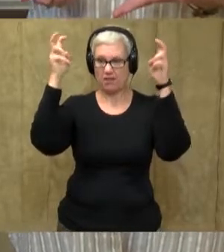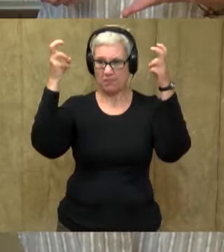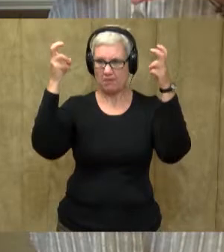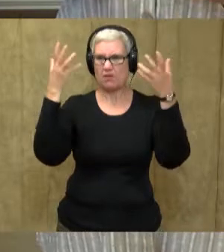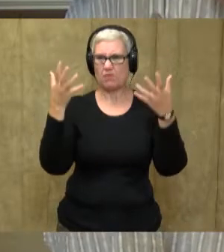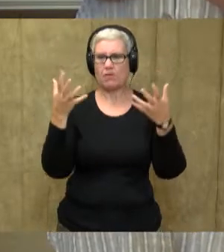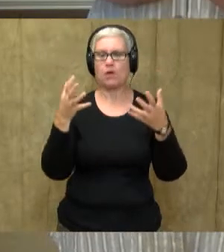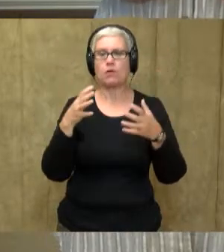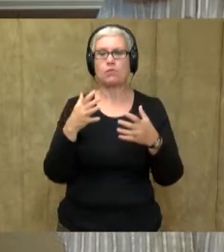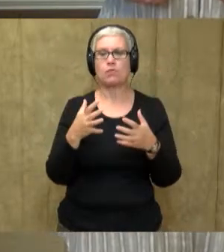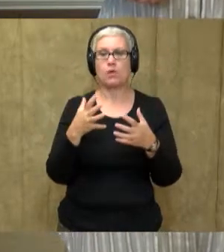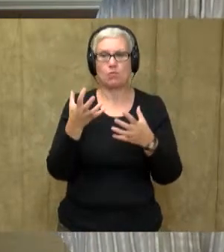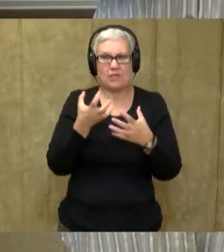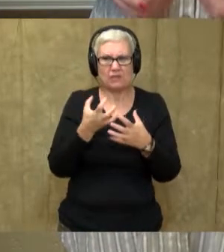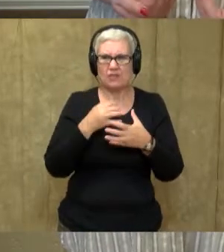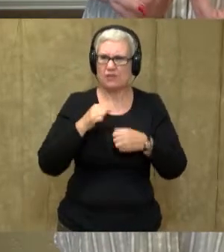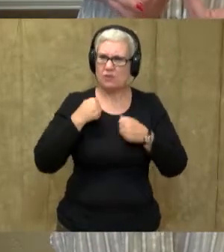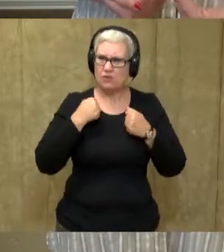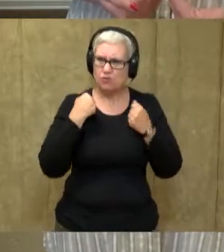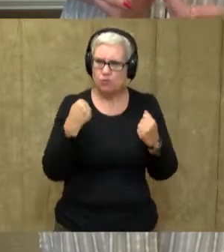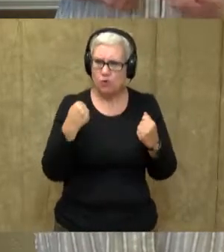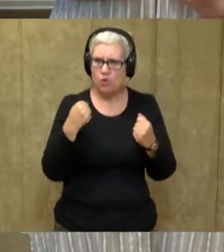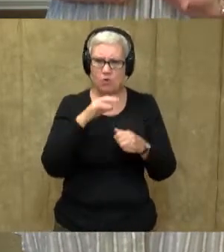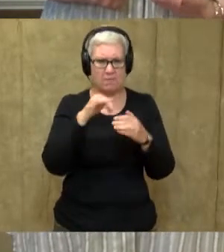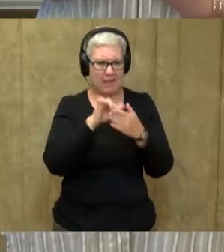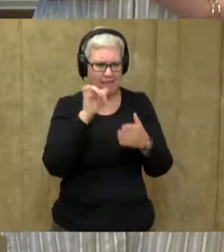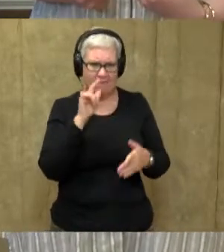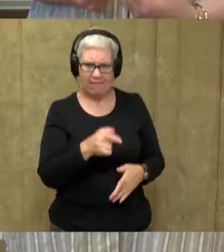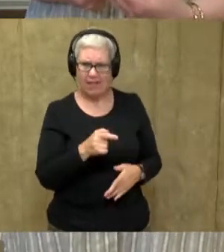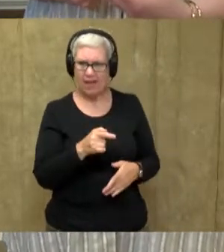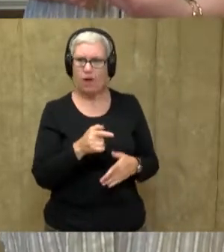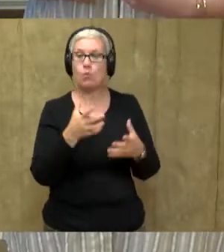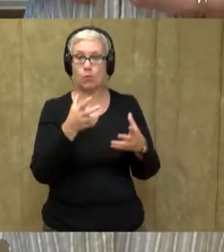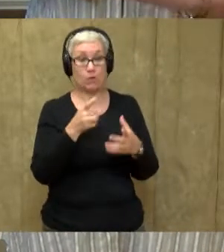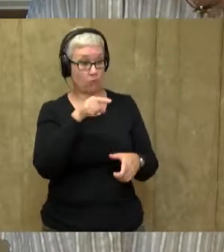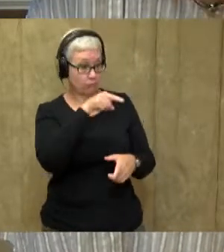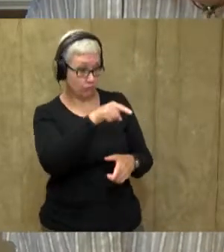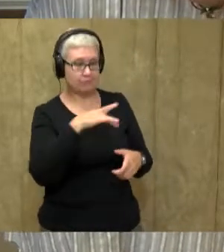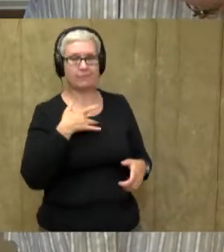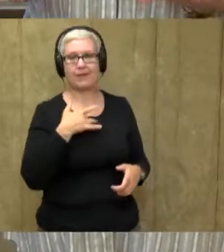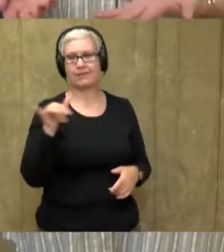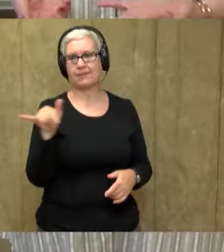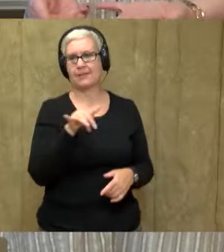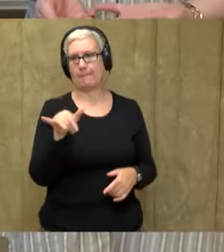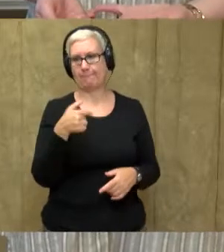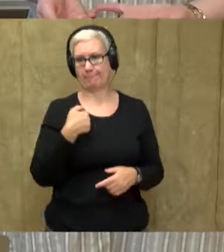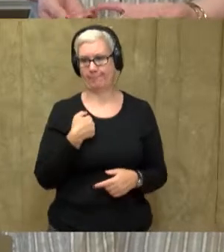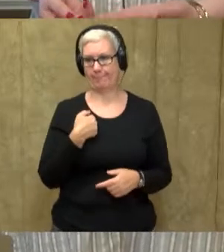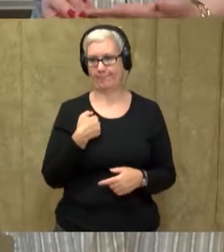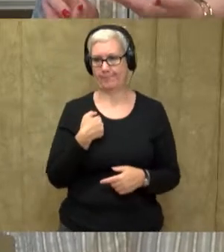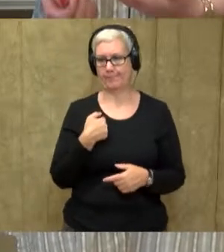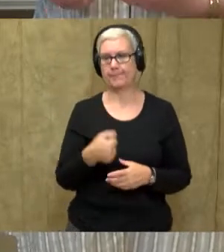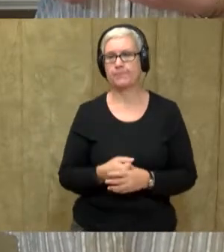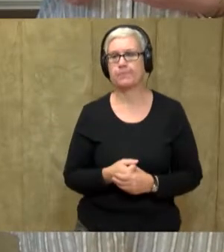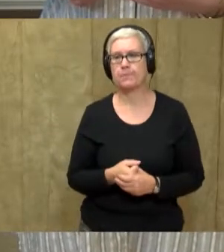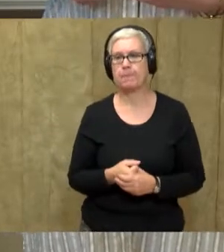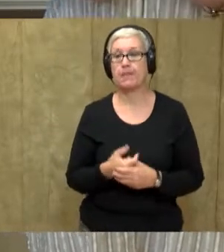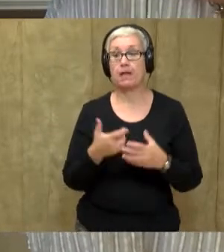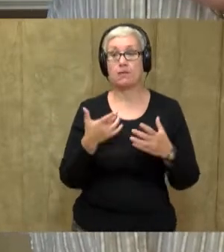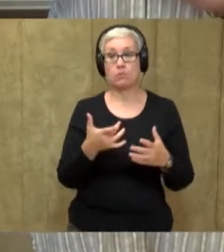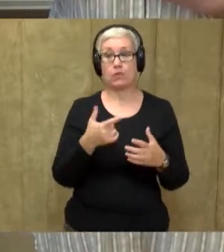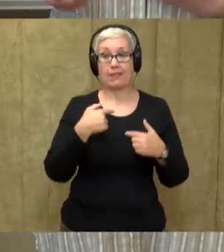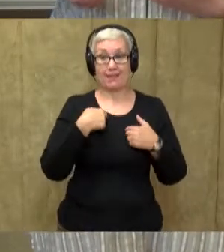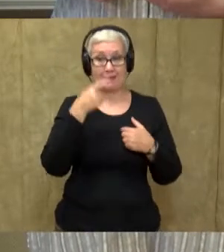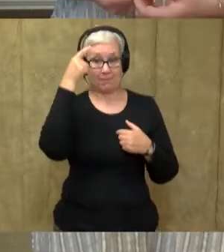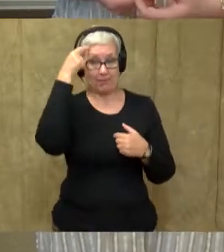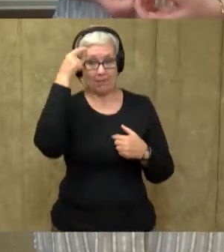then we want others to feel that way too, right? Especially if we think that something is wrong or that something